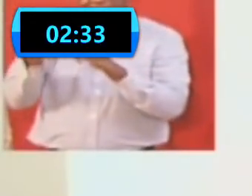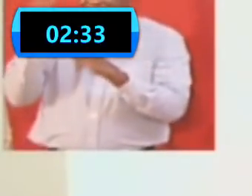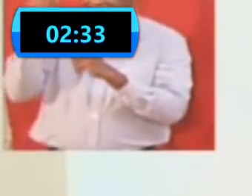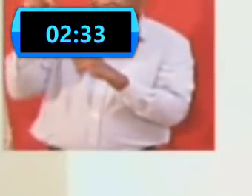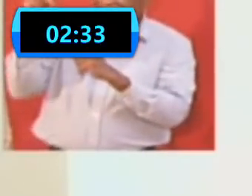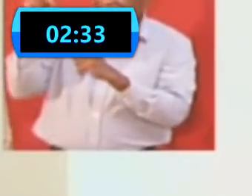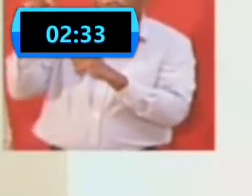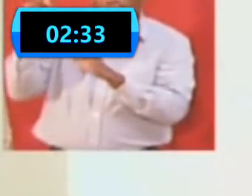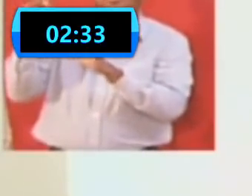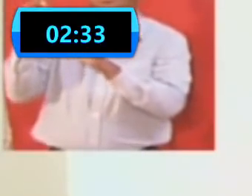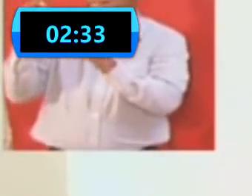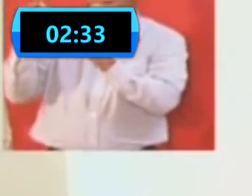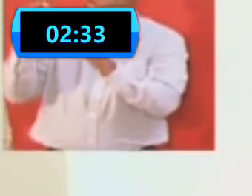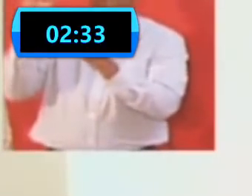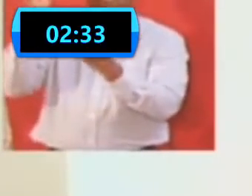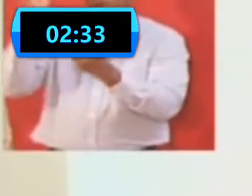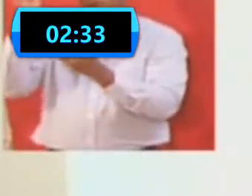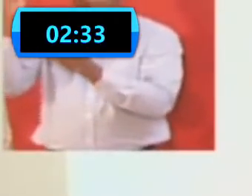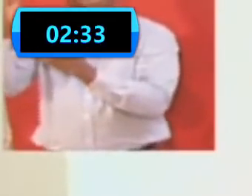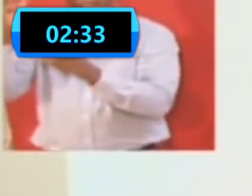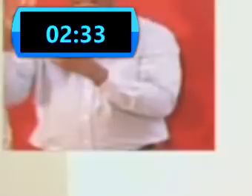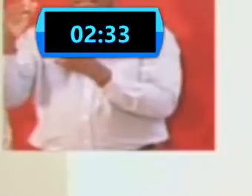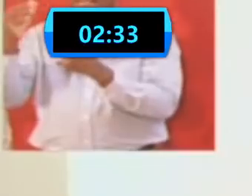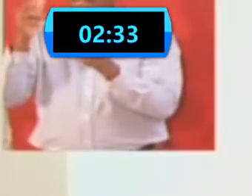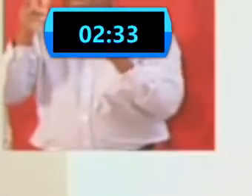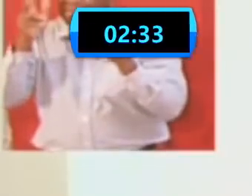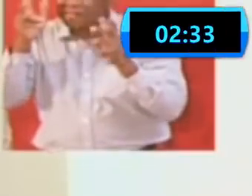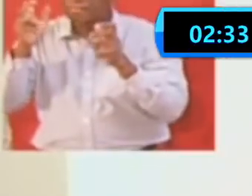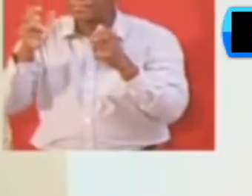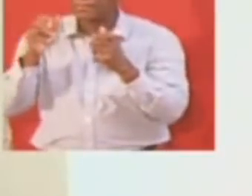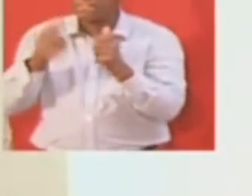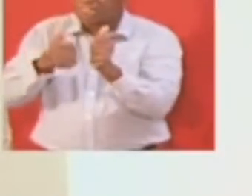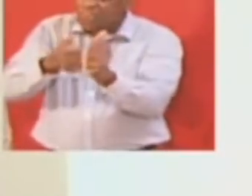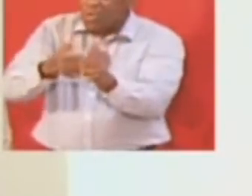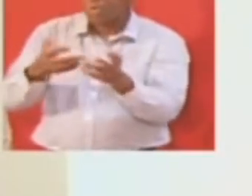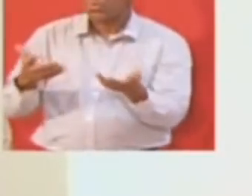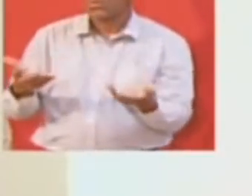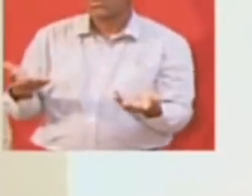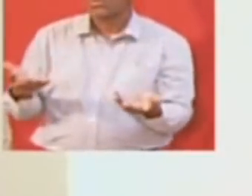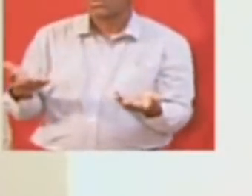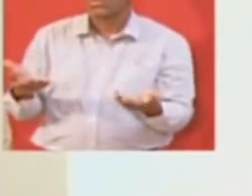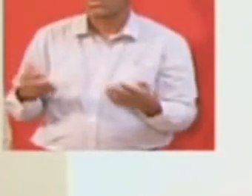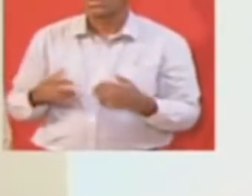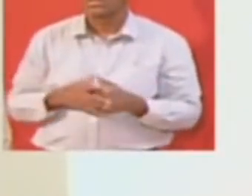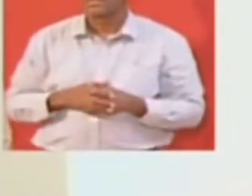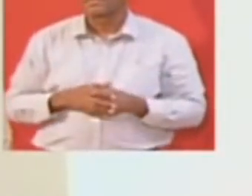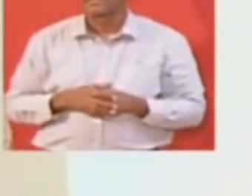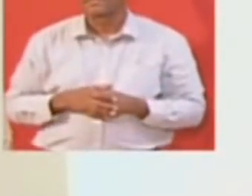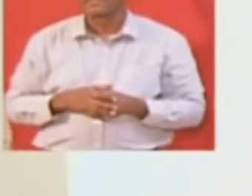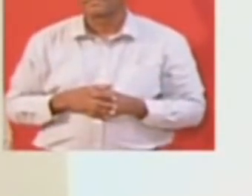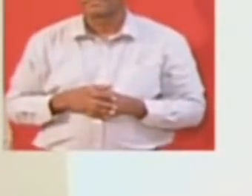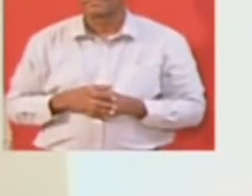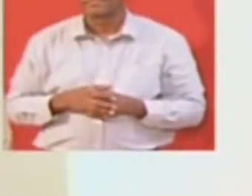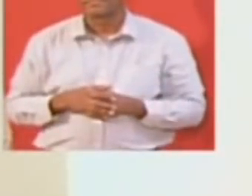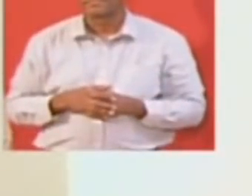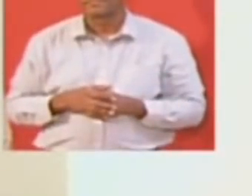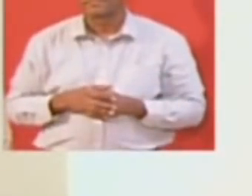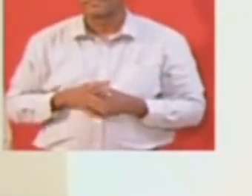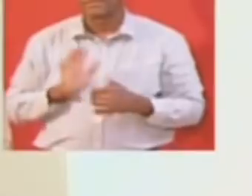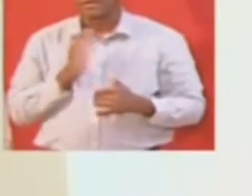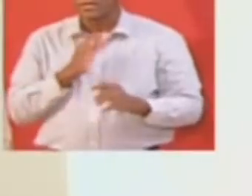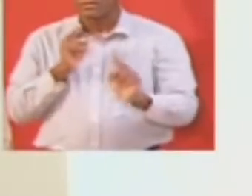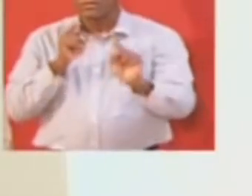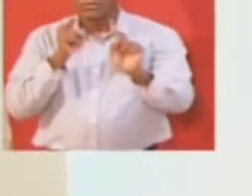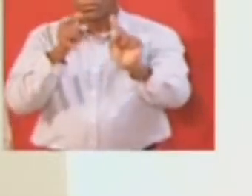And we are aiming, our next target with respect to the depression of the numbers is to try to get down